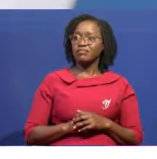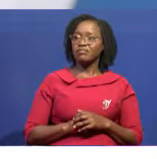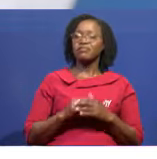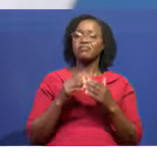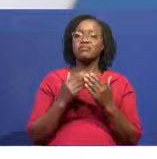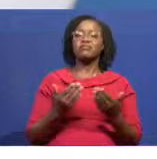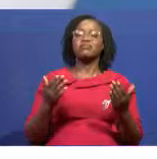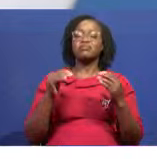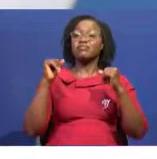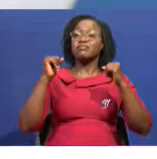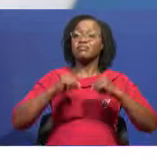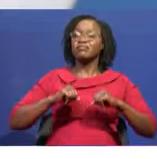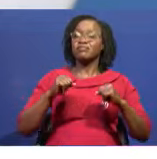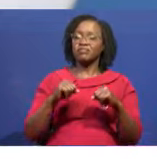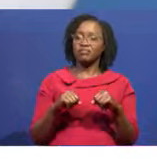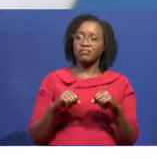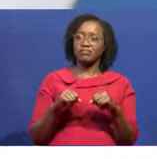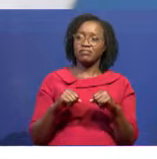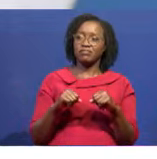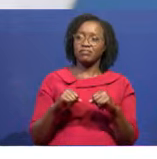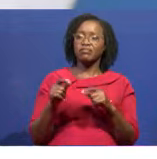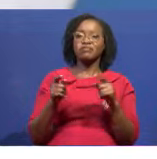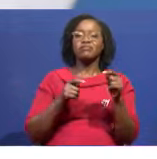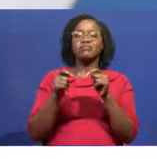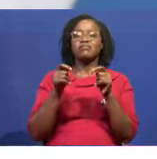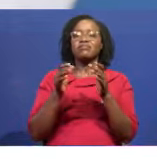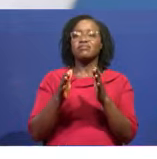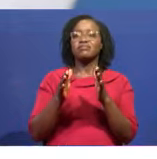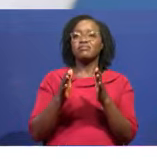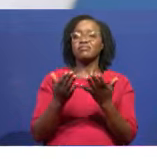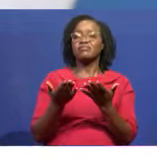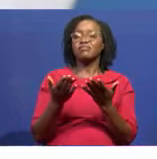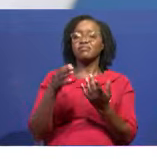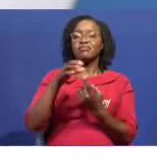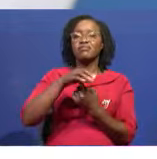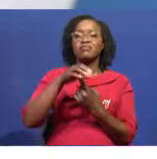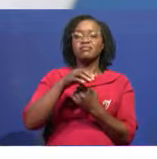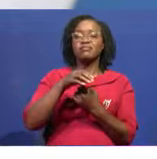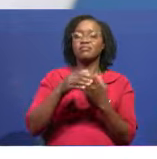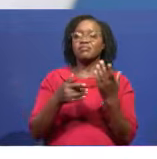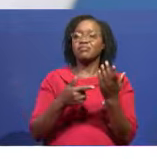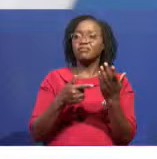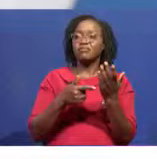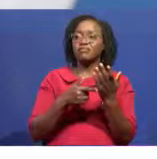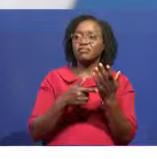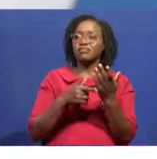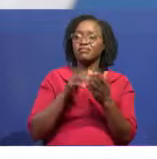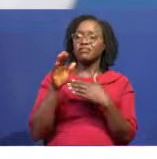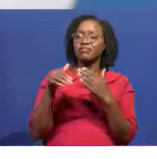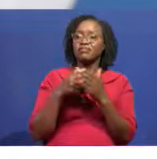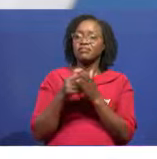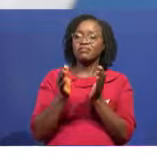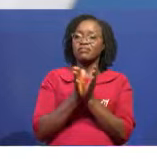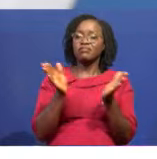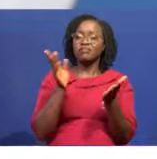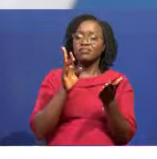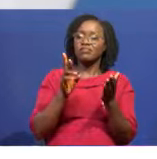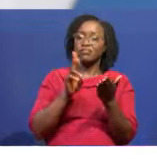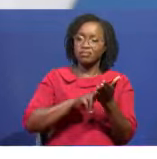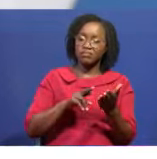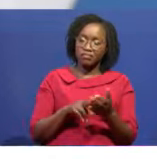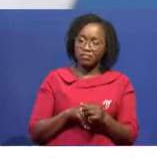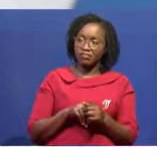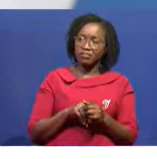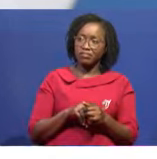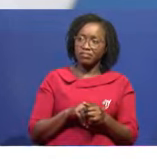that we agreed on is that the Ombudsman currently is championing for the digitization of all public records,